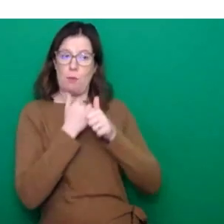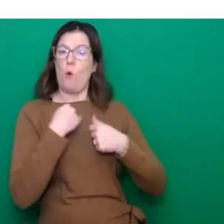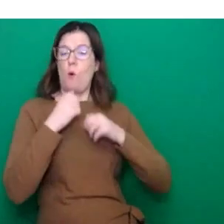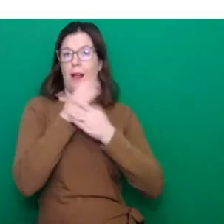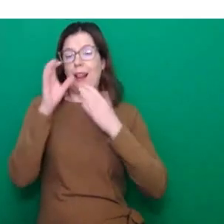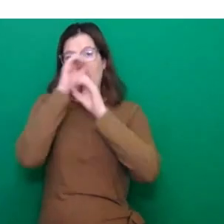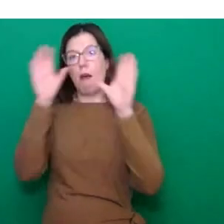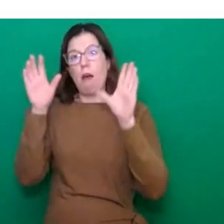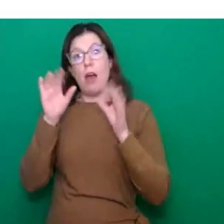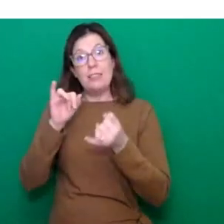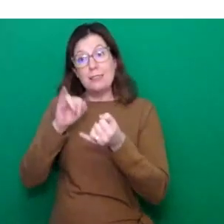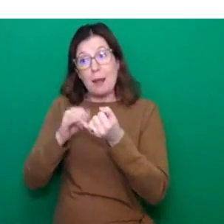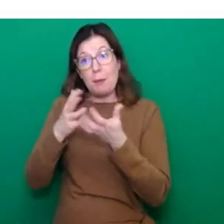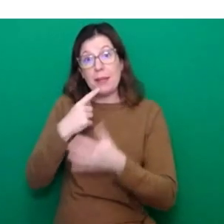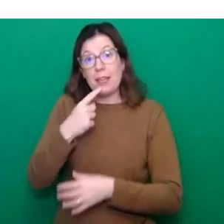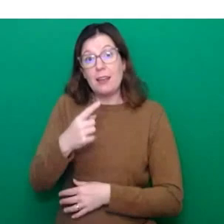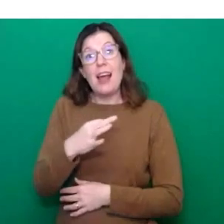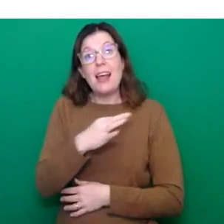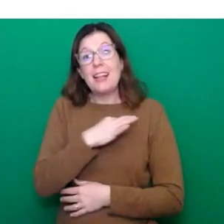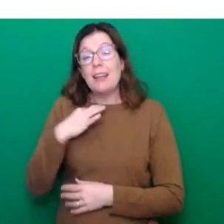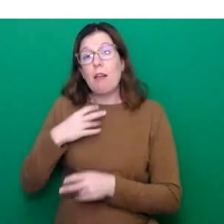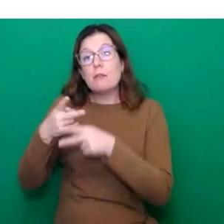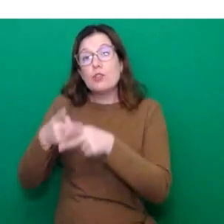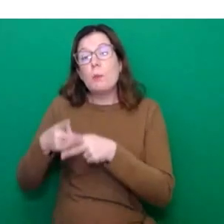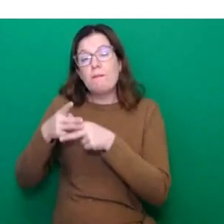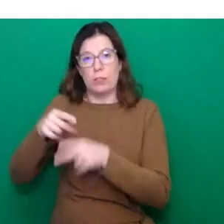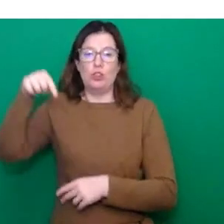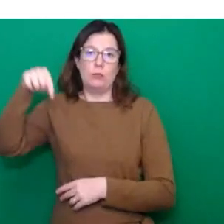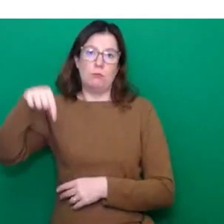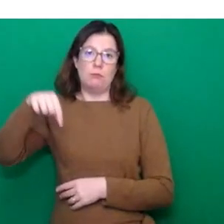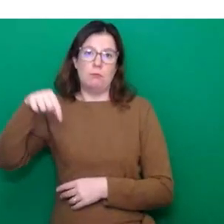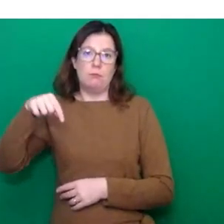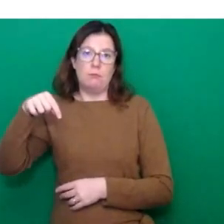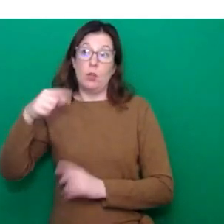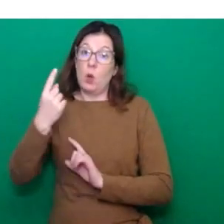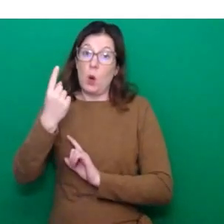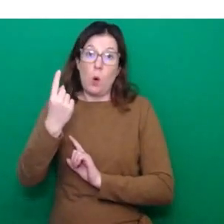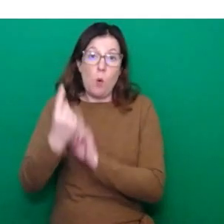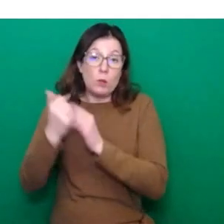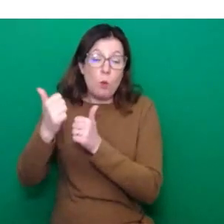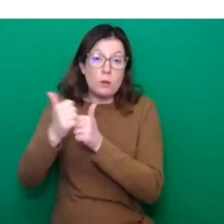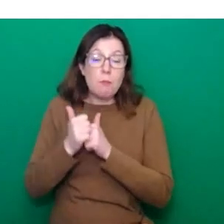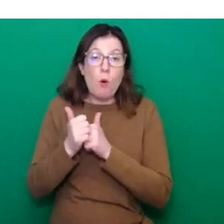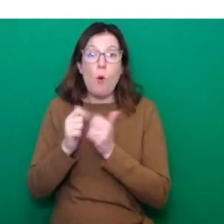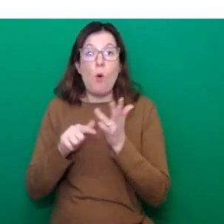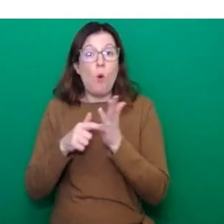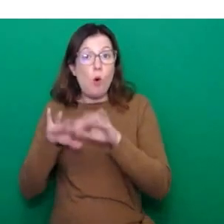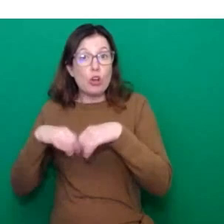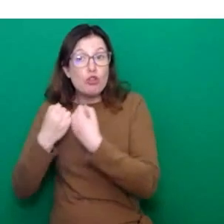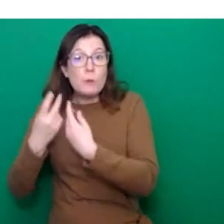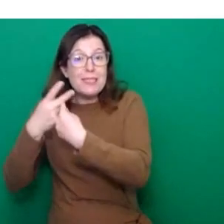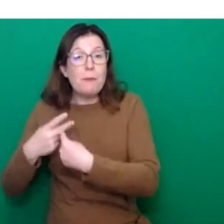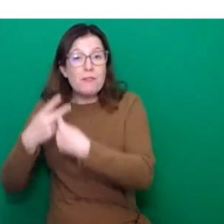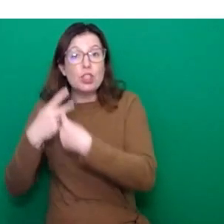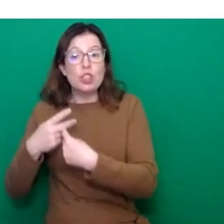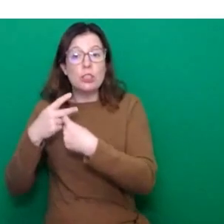as well, using clinical supervision as well. So whether that's your one-to-one support or in that group setting where there's